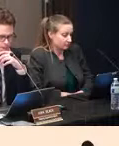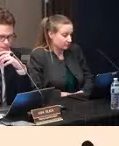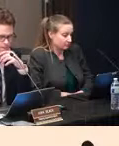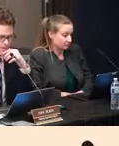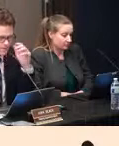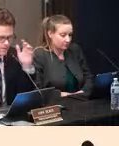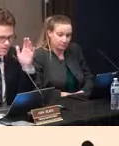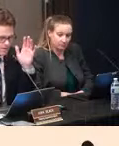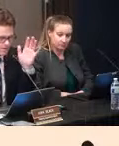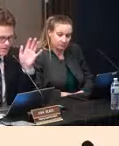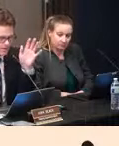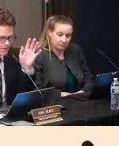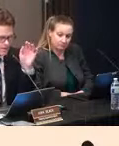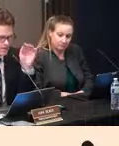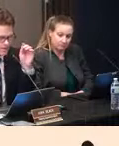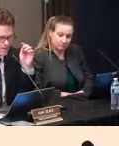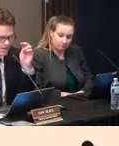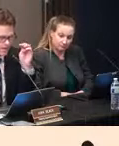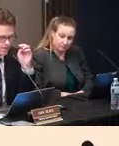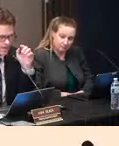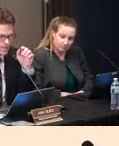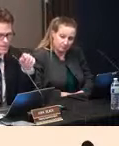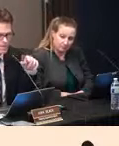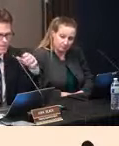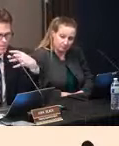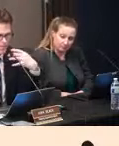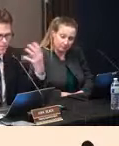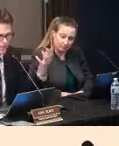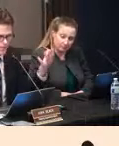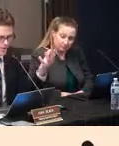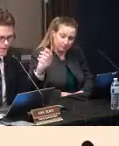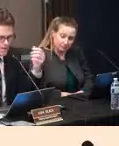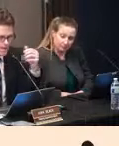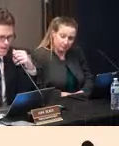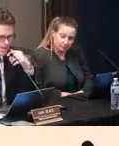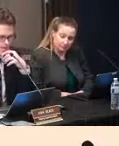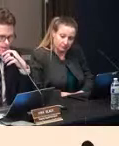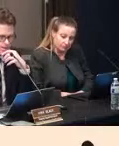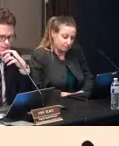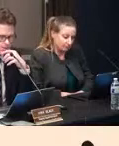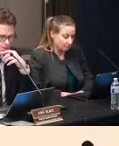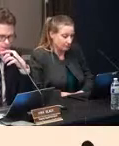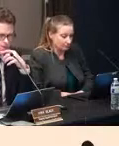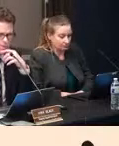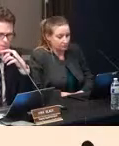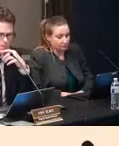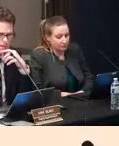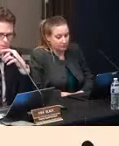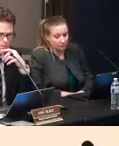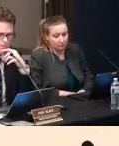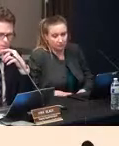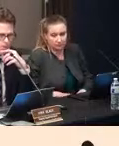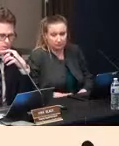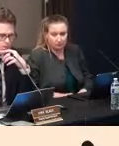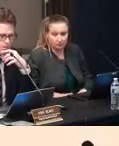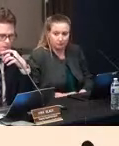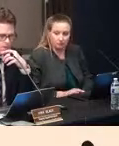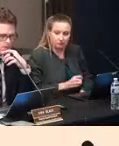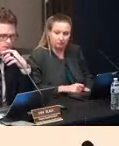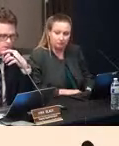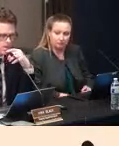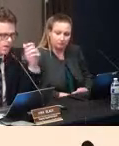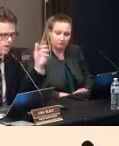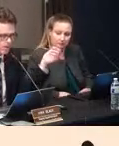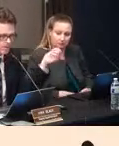and feedback. So first, I would like to share that the intention for us now is to work with our staff, our employee